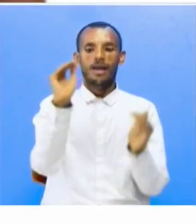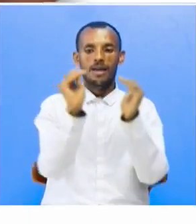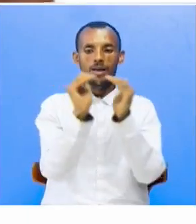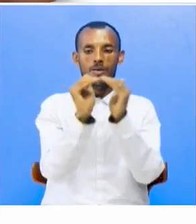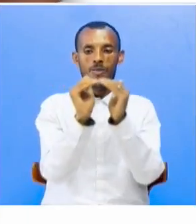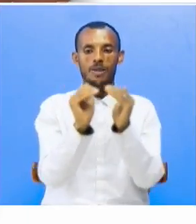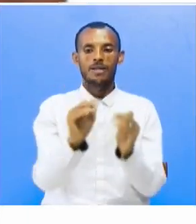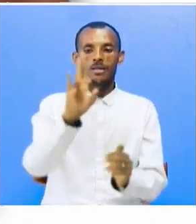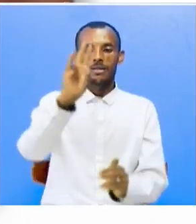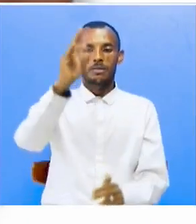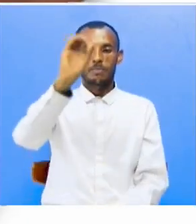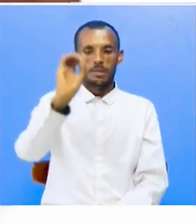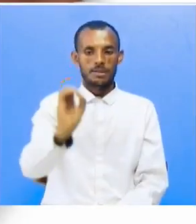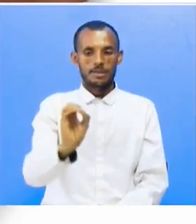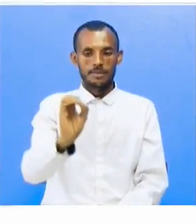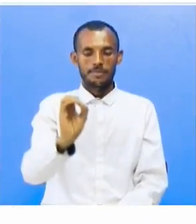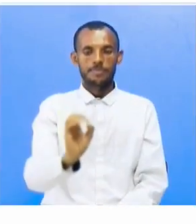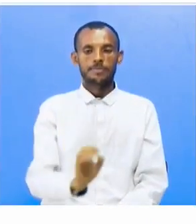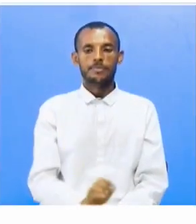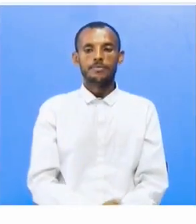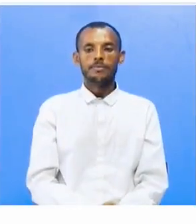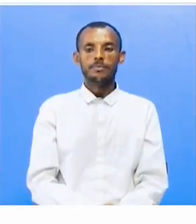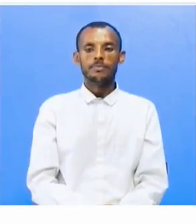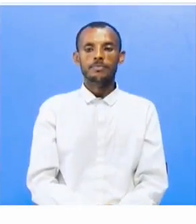it is 7%